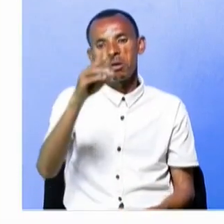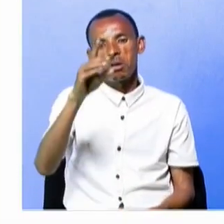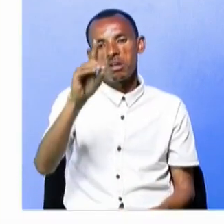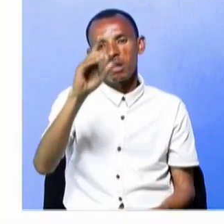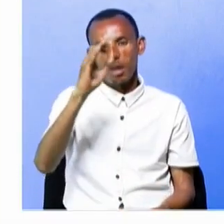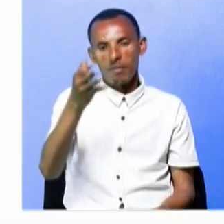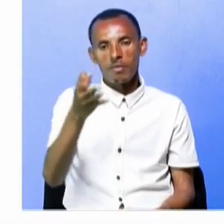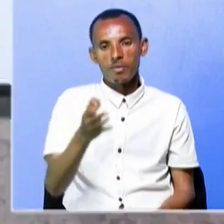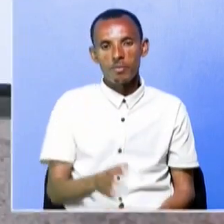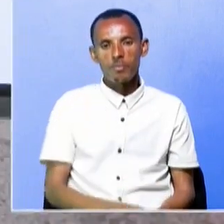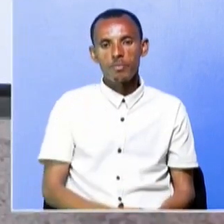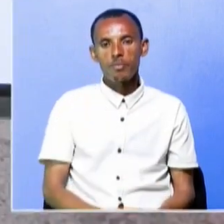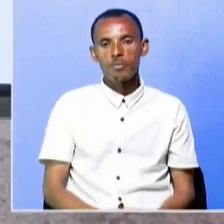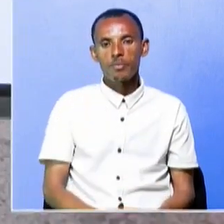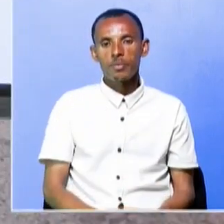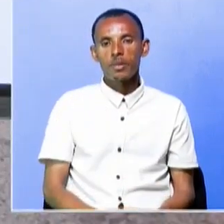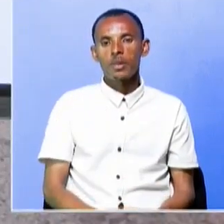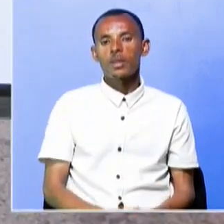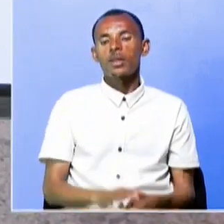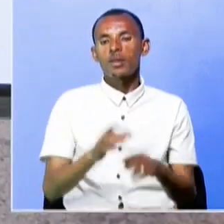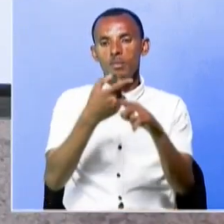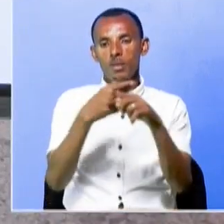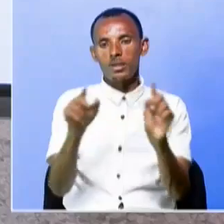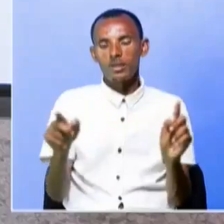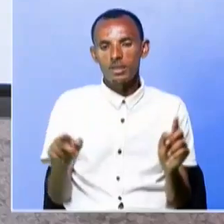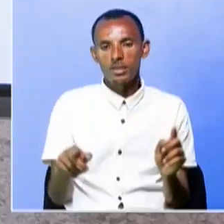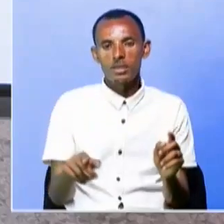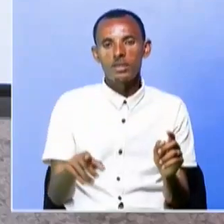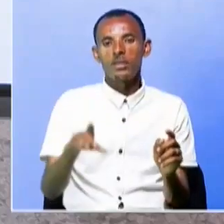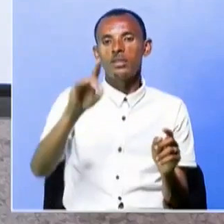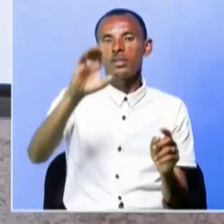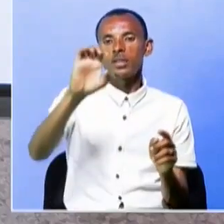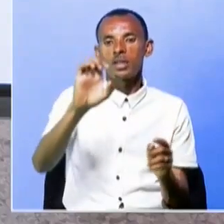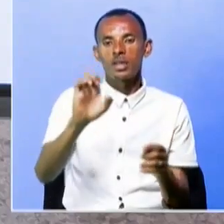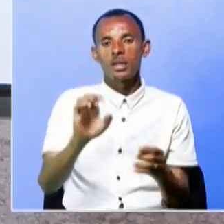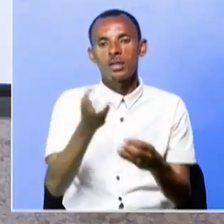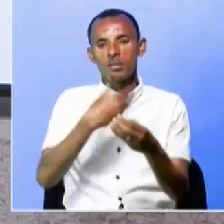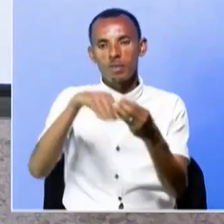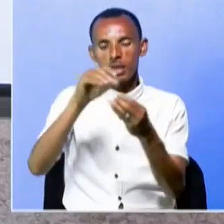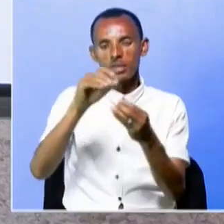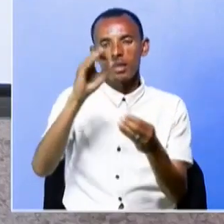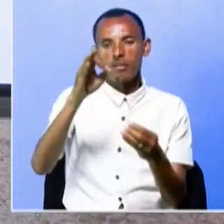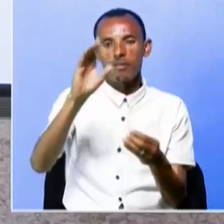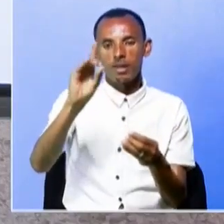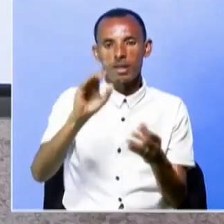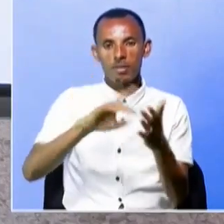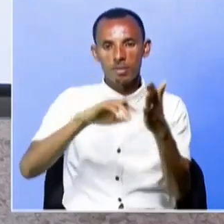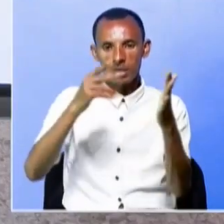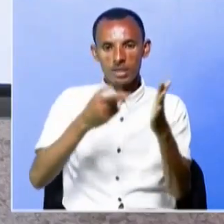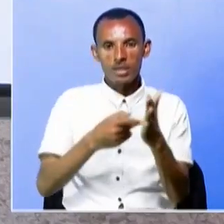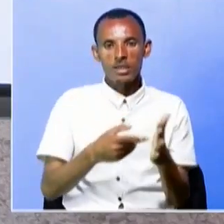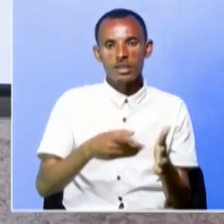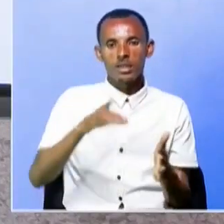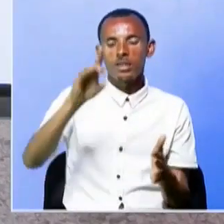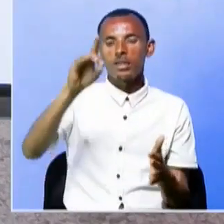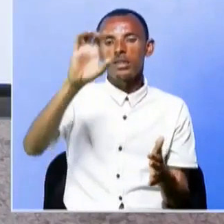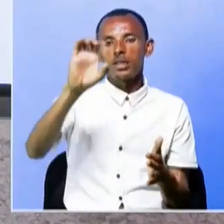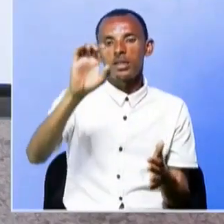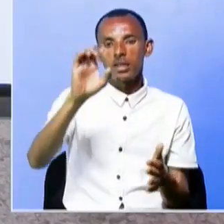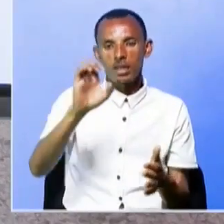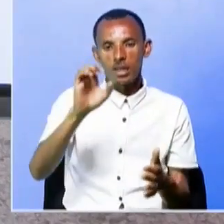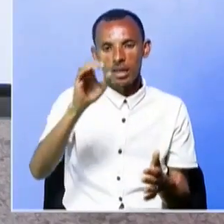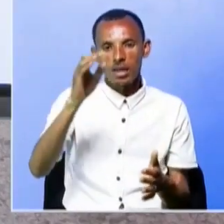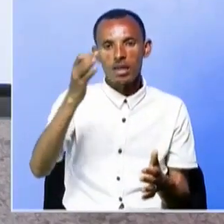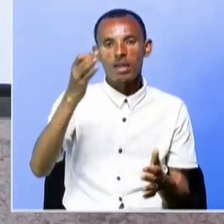right? But DE plus EF plus FD means DE plus EF